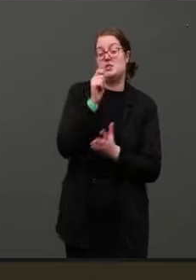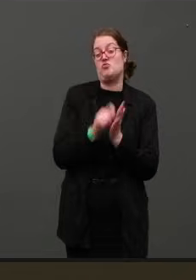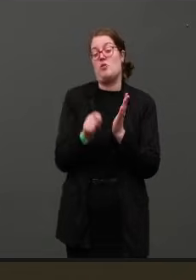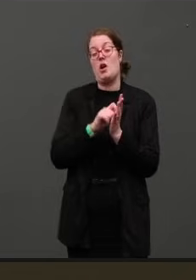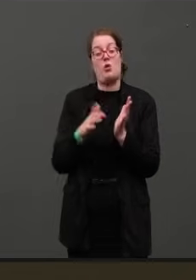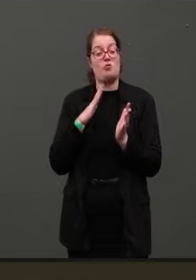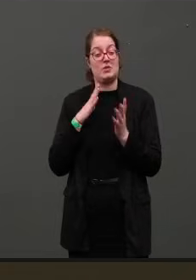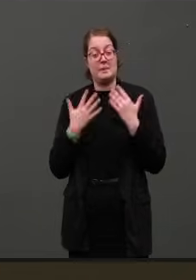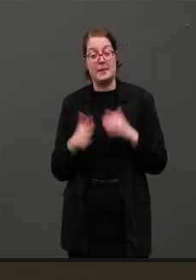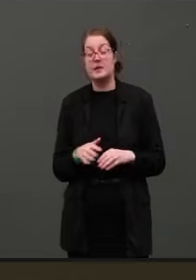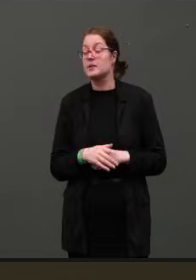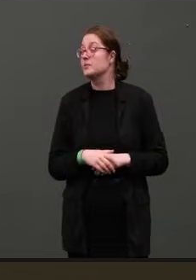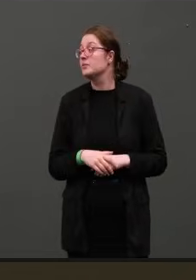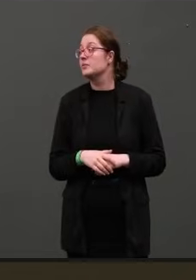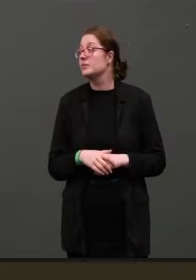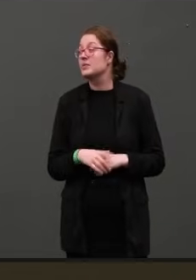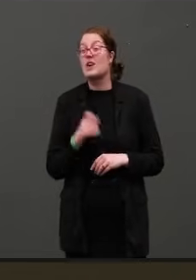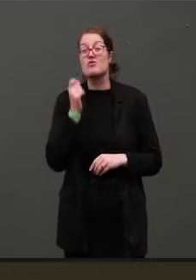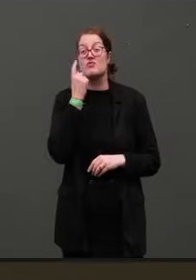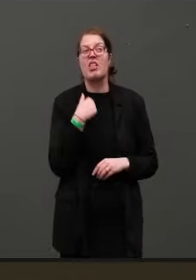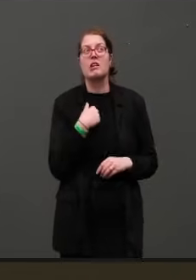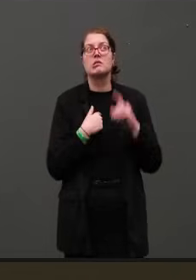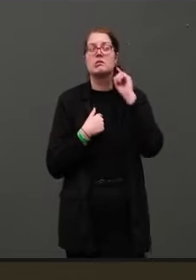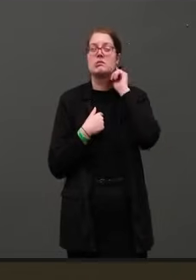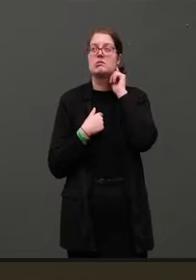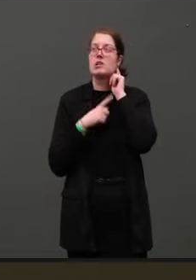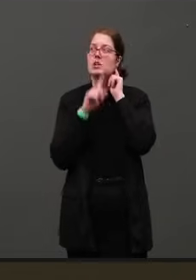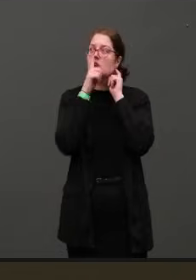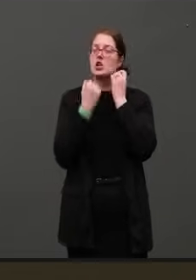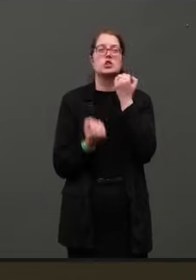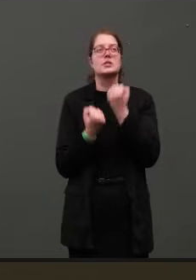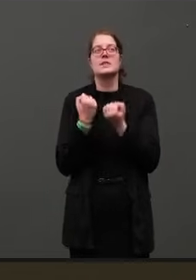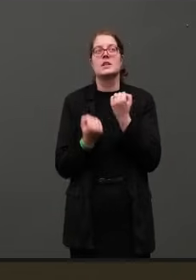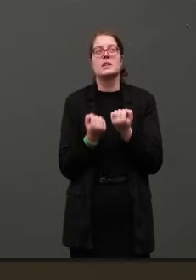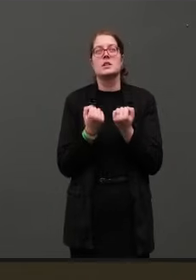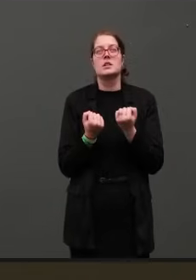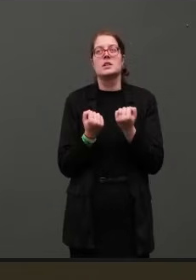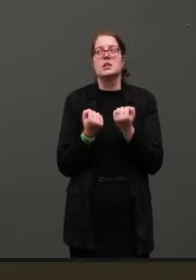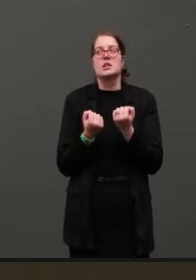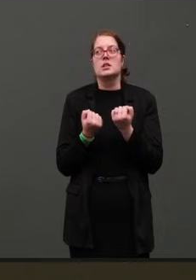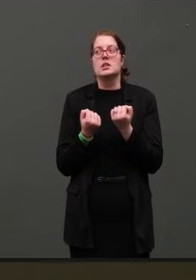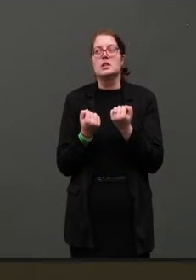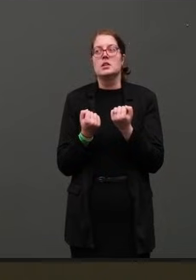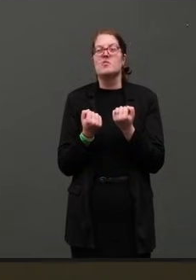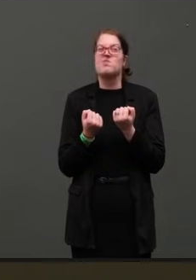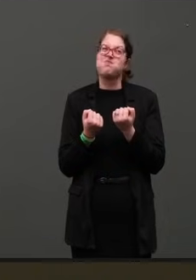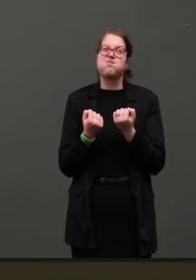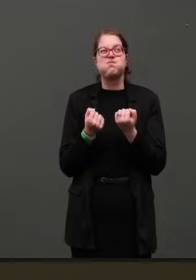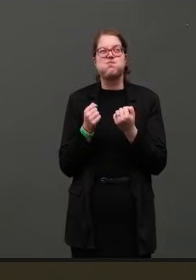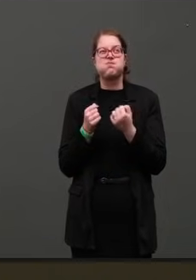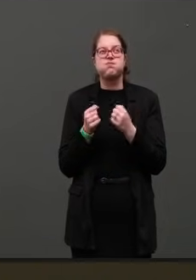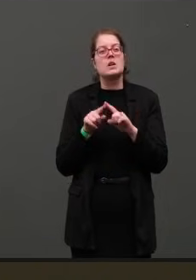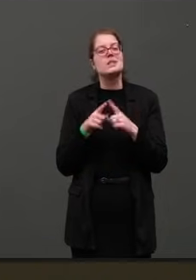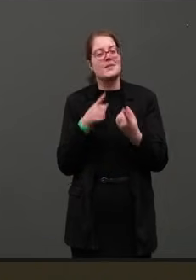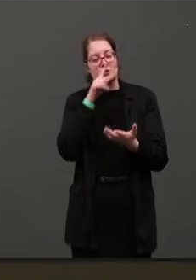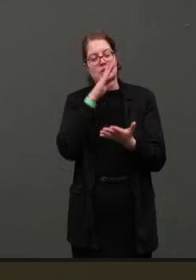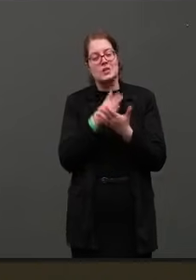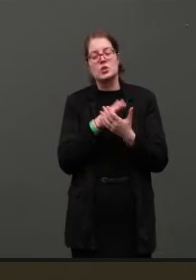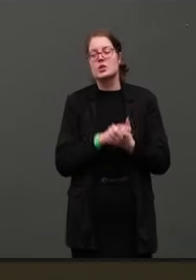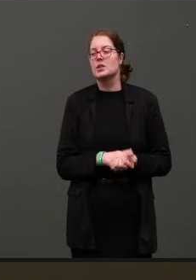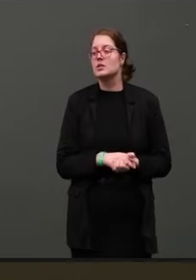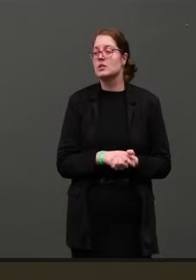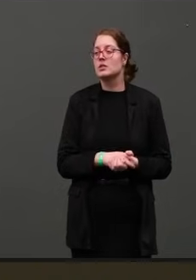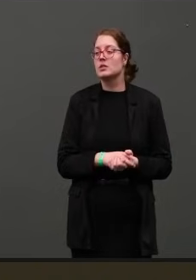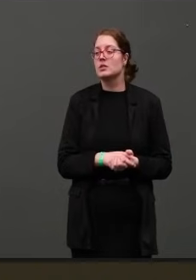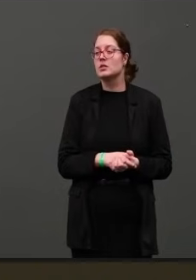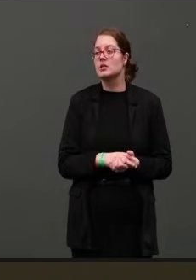you'll realize that actually you can't justify it, and so they simply have to make a different decision. Both of which, they're painful, I